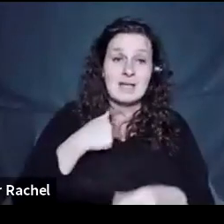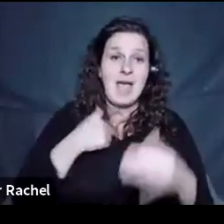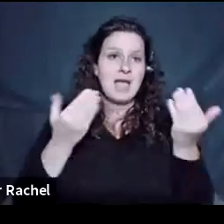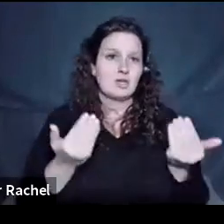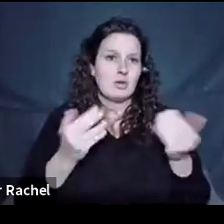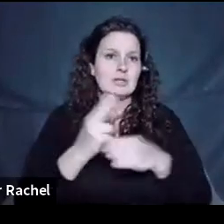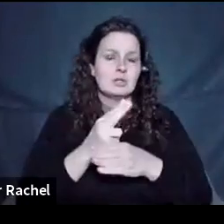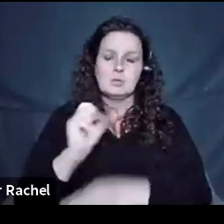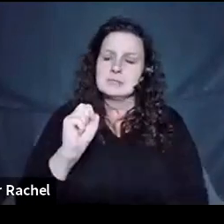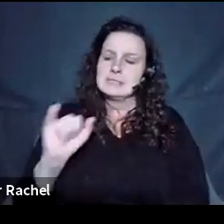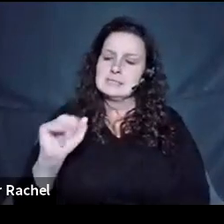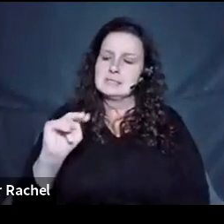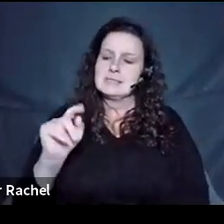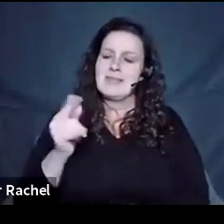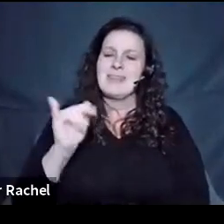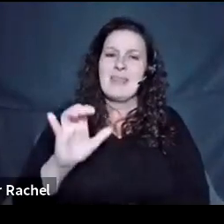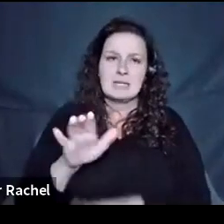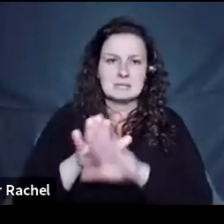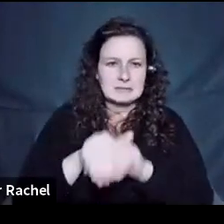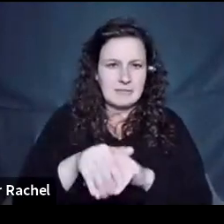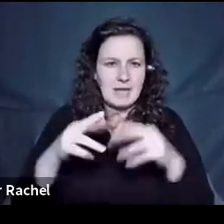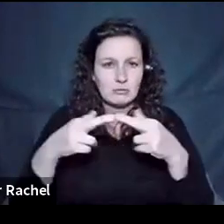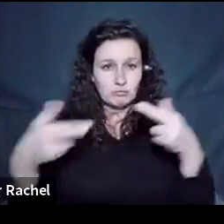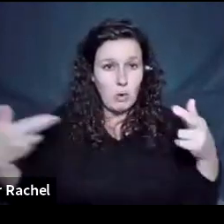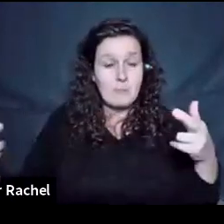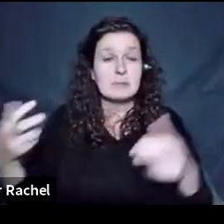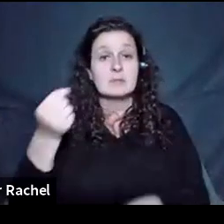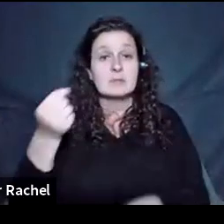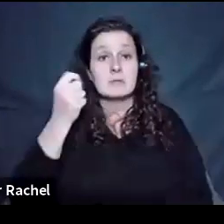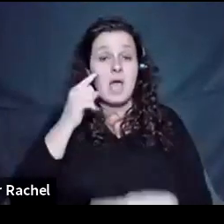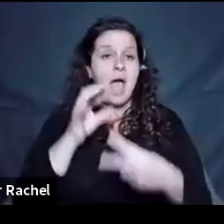synthetic rope. And so your